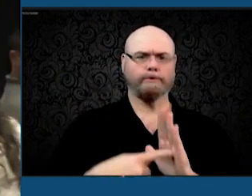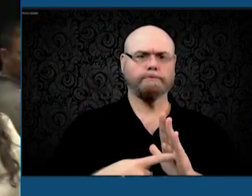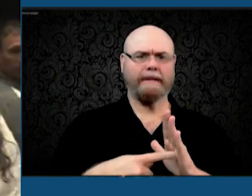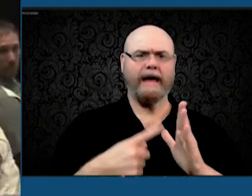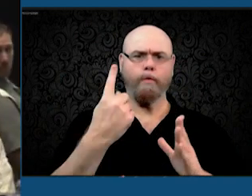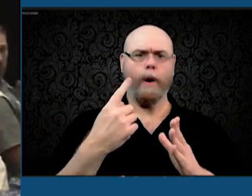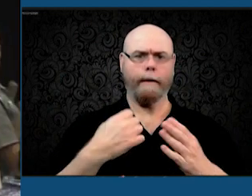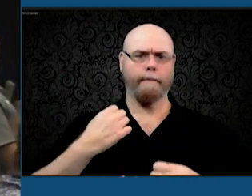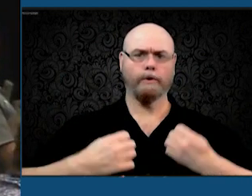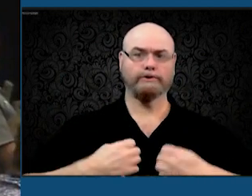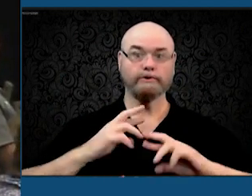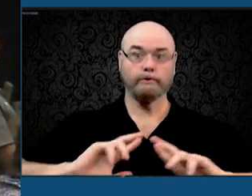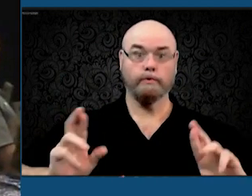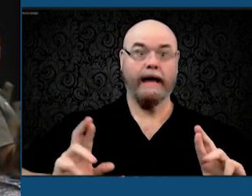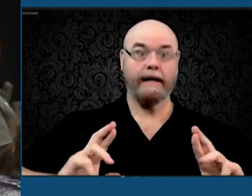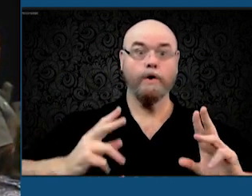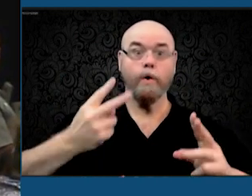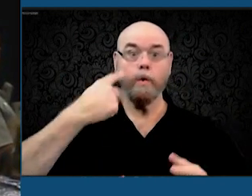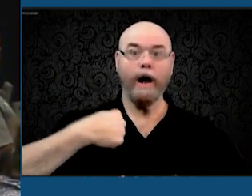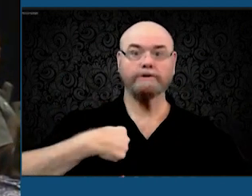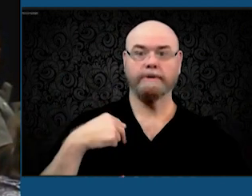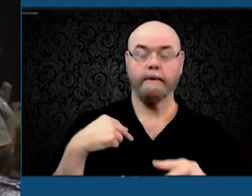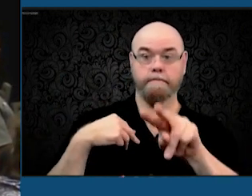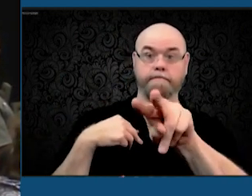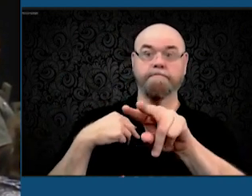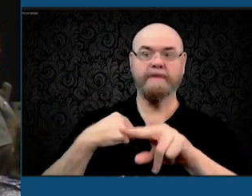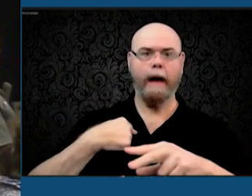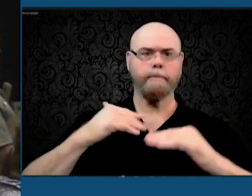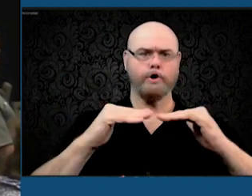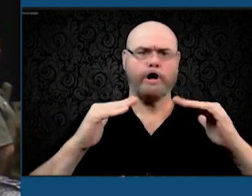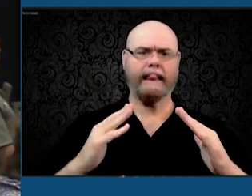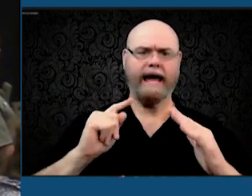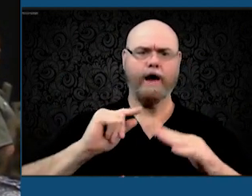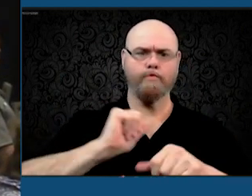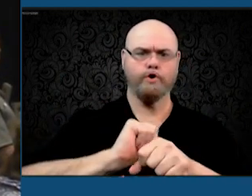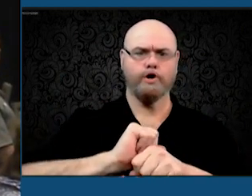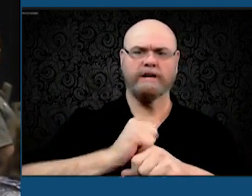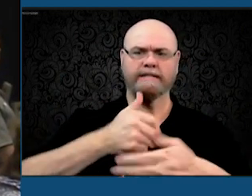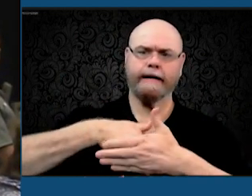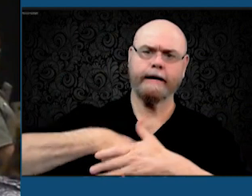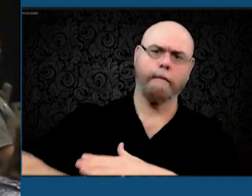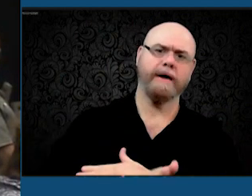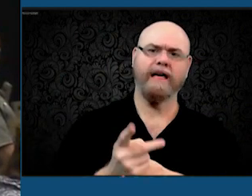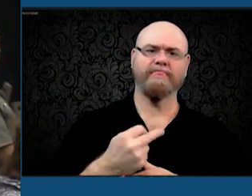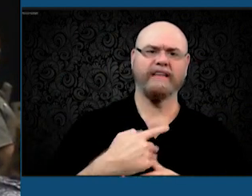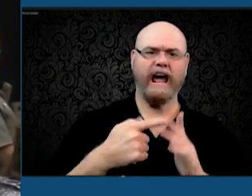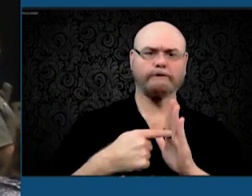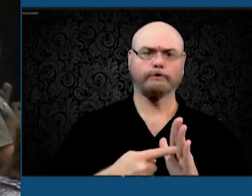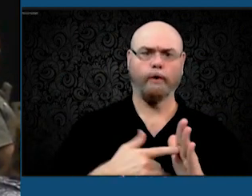ready? I'm walking in, I'm your like colleague at work, and I just come in and I just show a feeling. You ready?